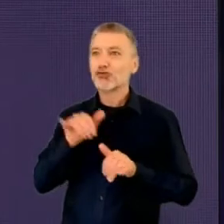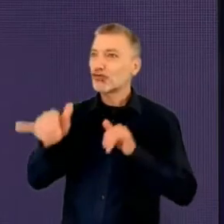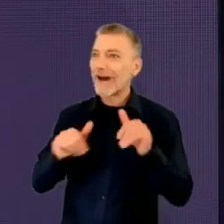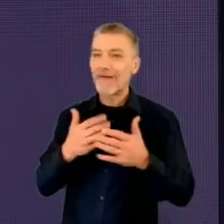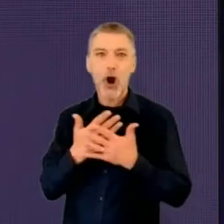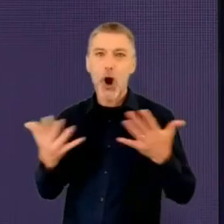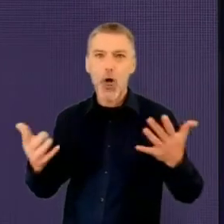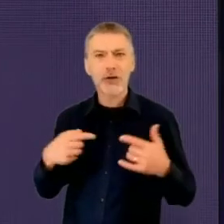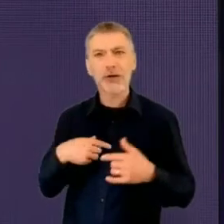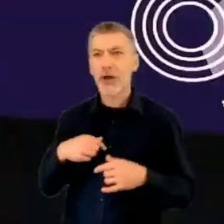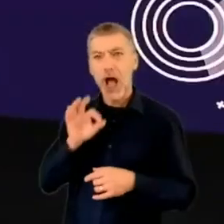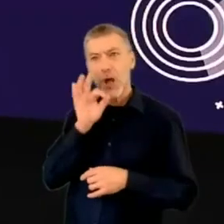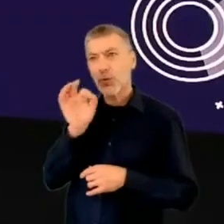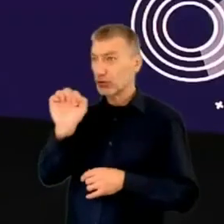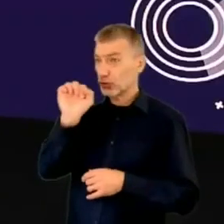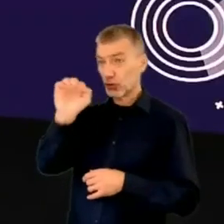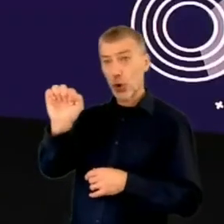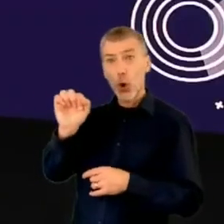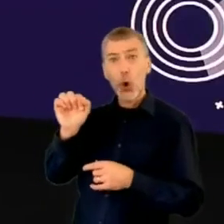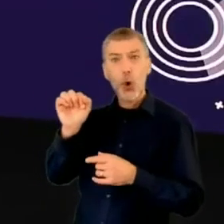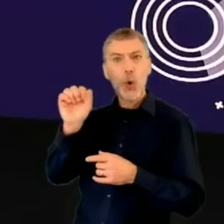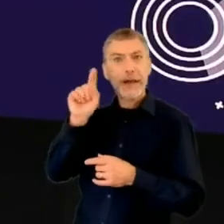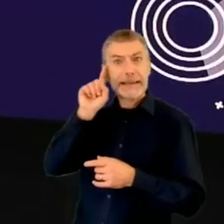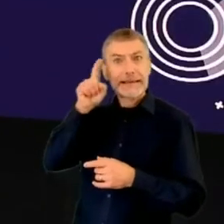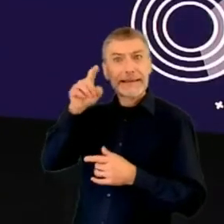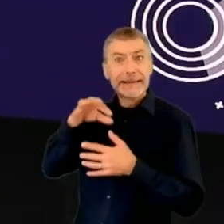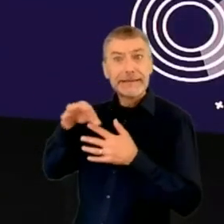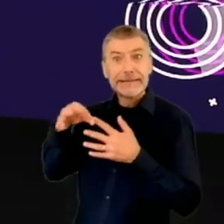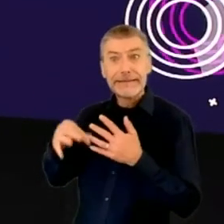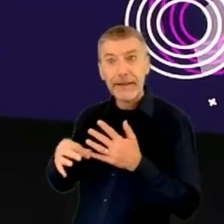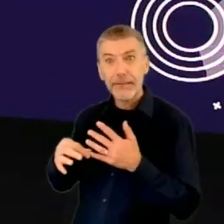got to travel more sustainably?